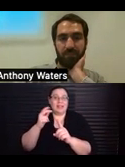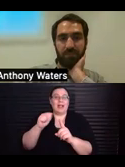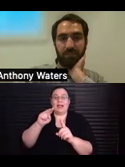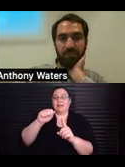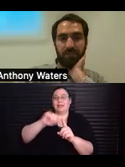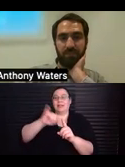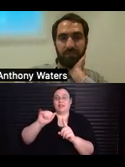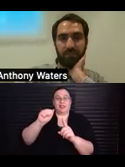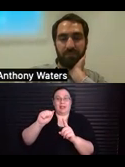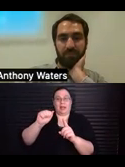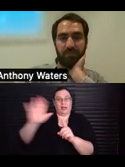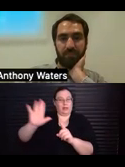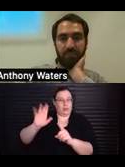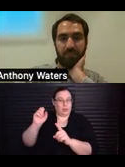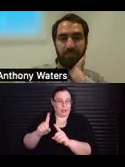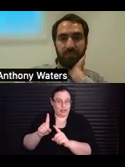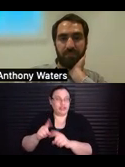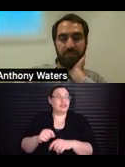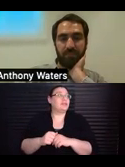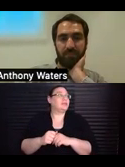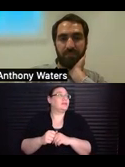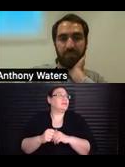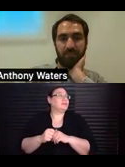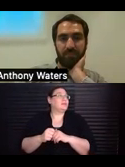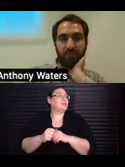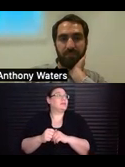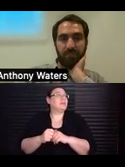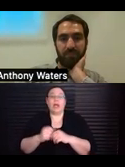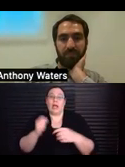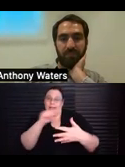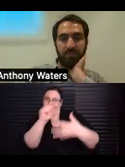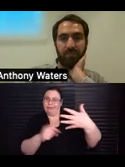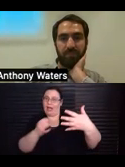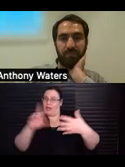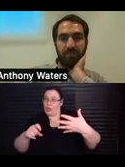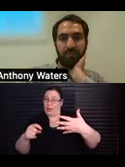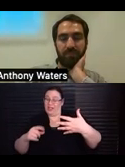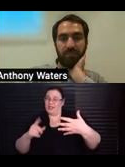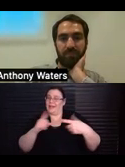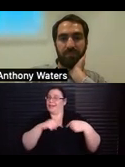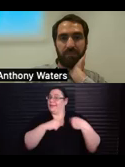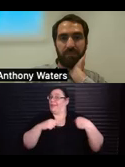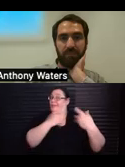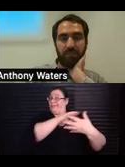question. So, and I want to go through some of the questions that have backed up in the chat, and